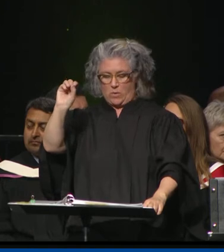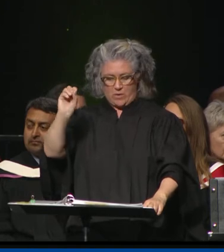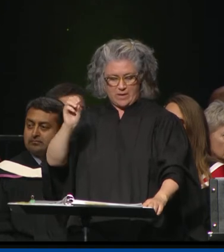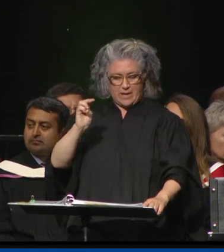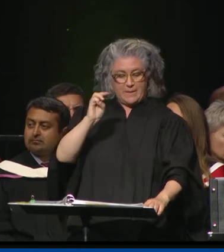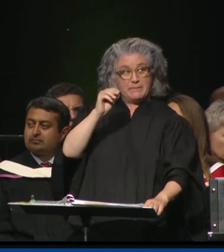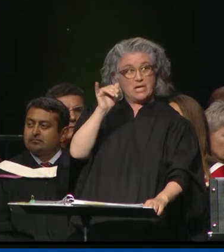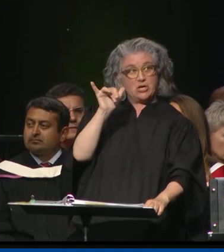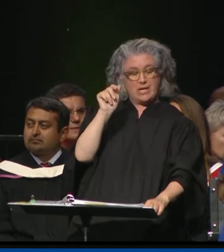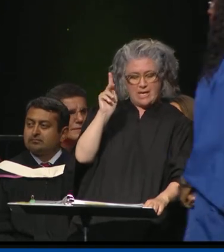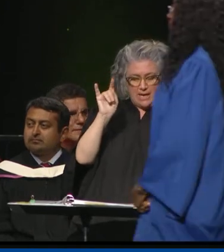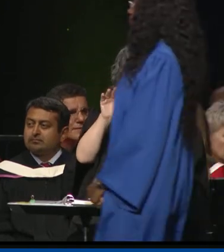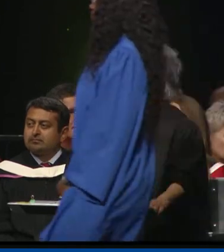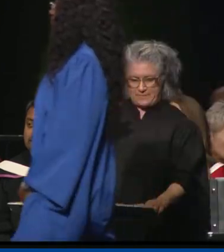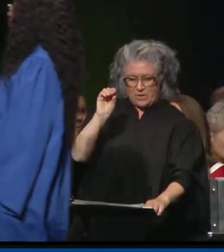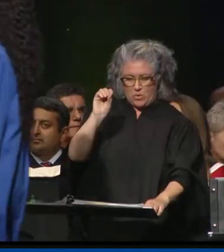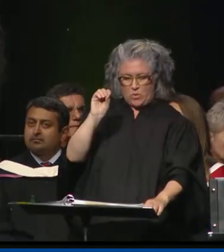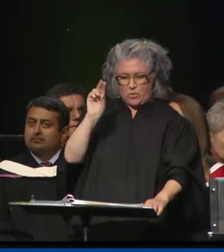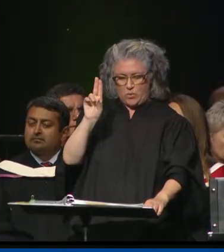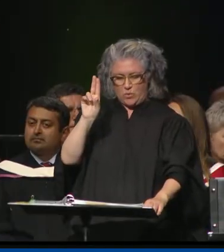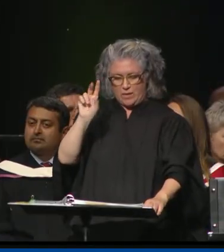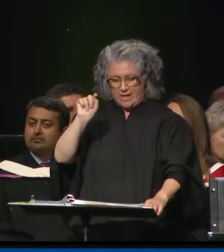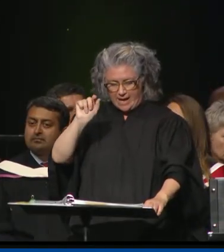Miriam Otara.